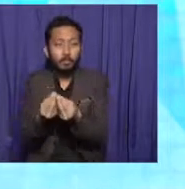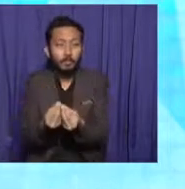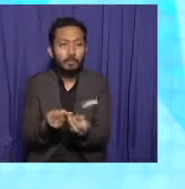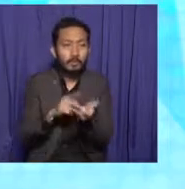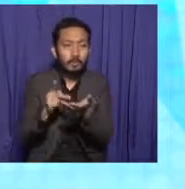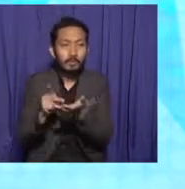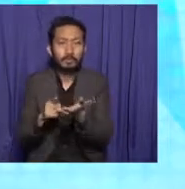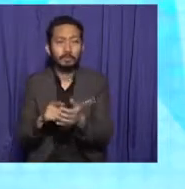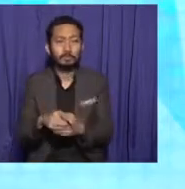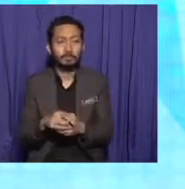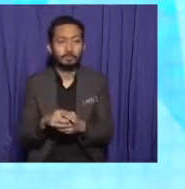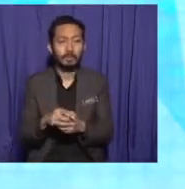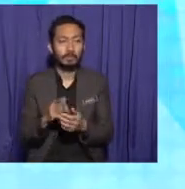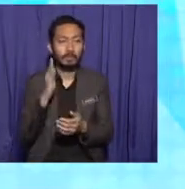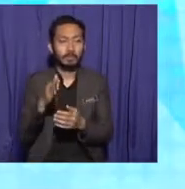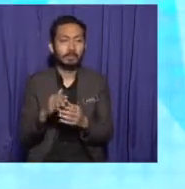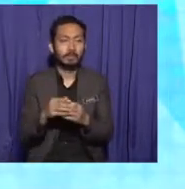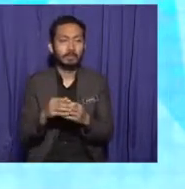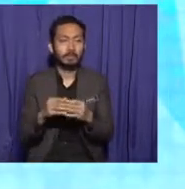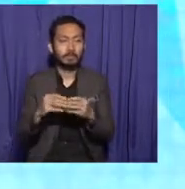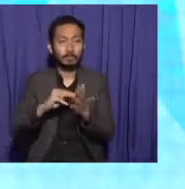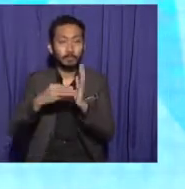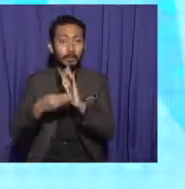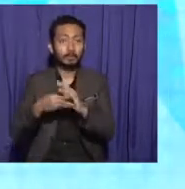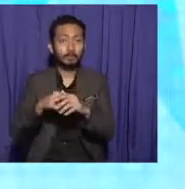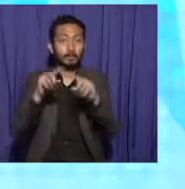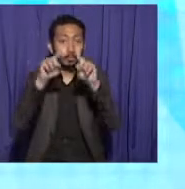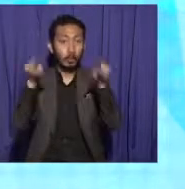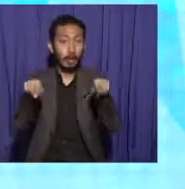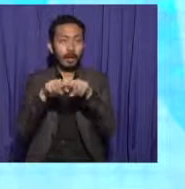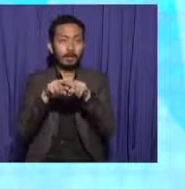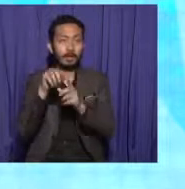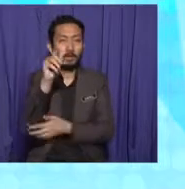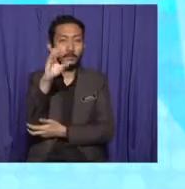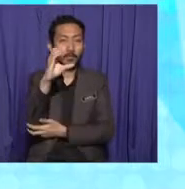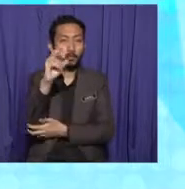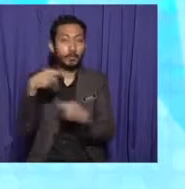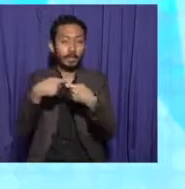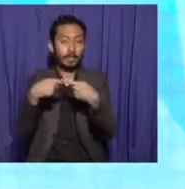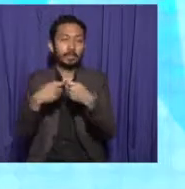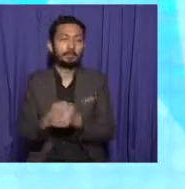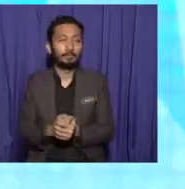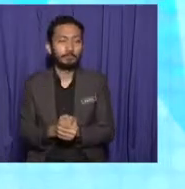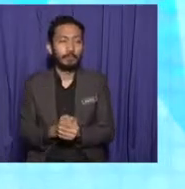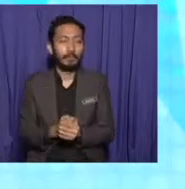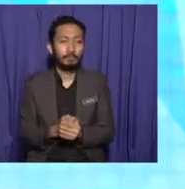current, the IRMS. This current is always less than the peak current.